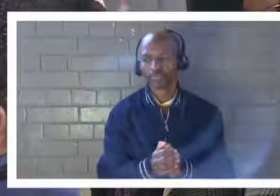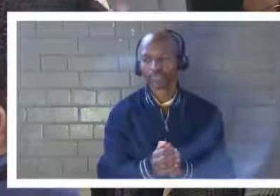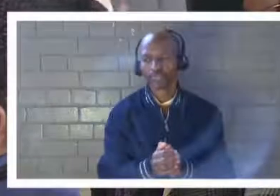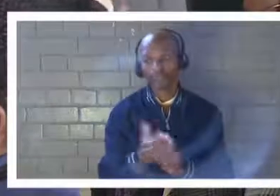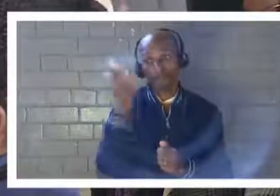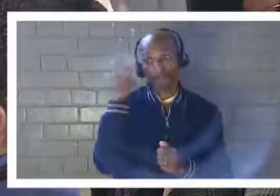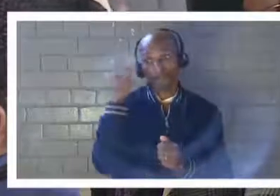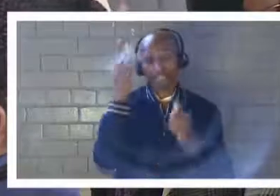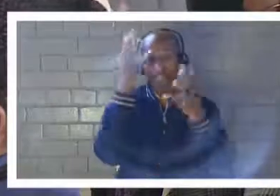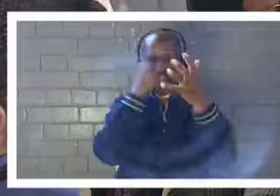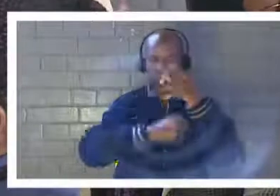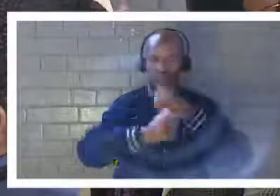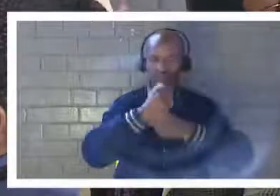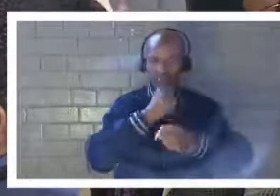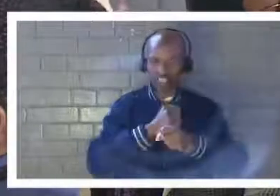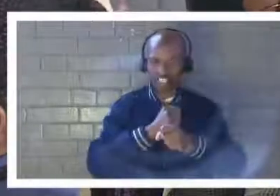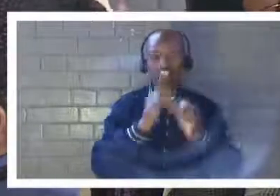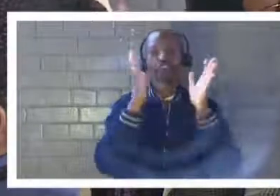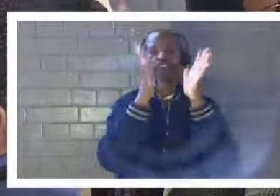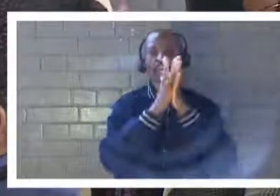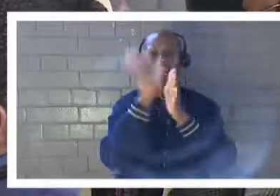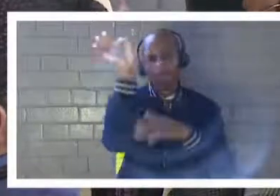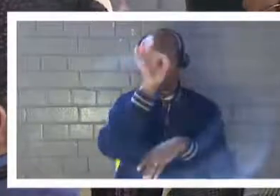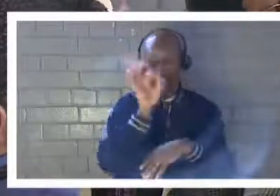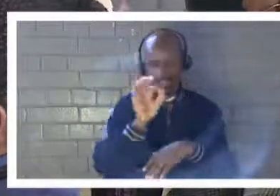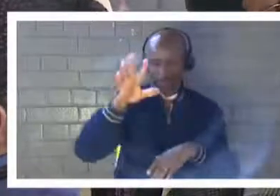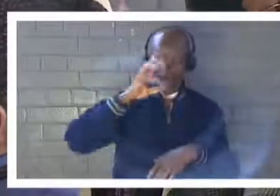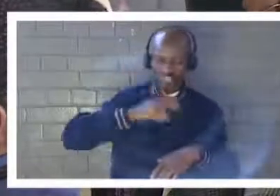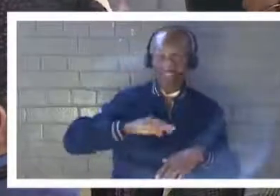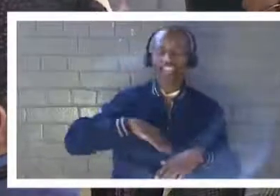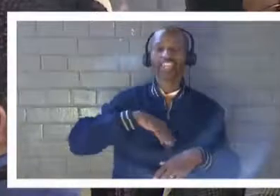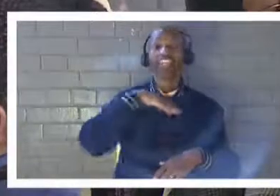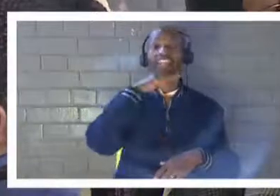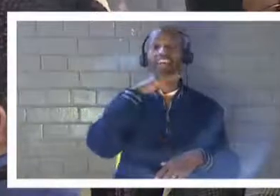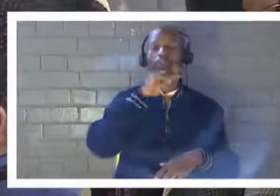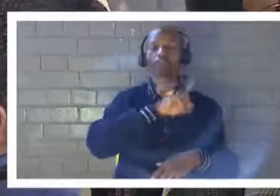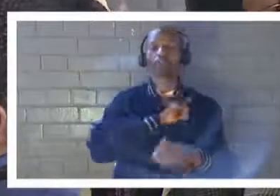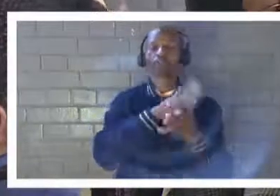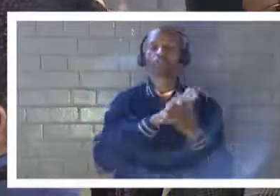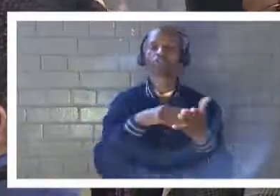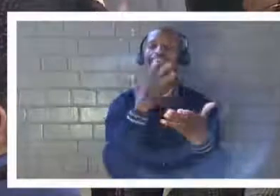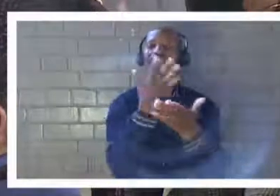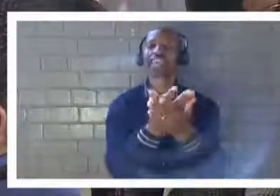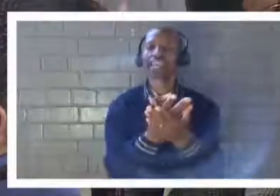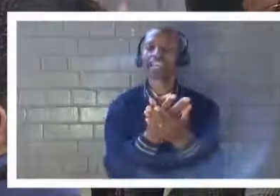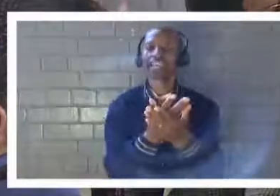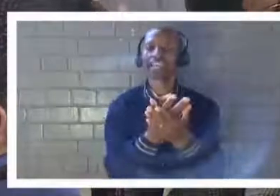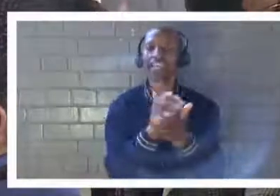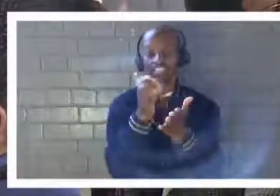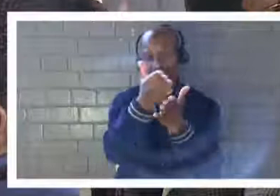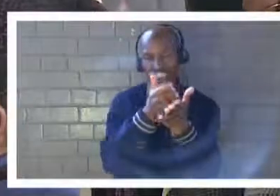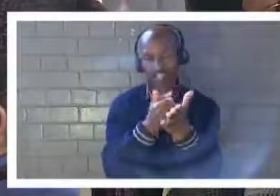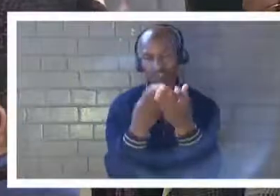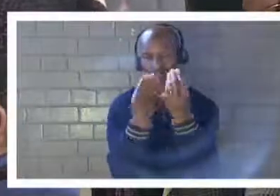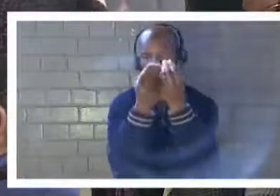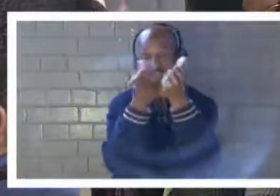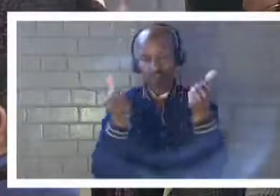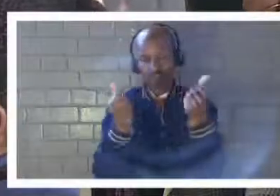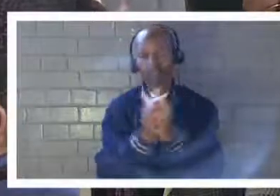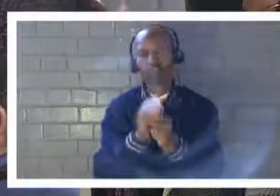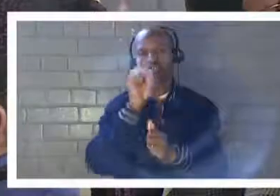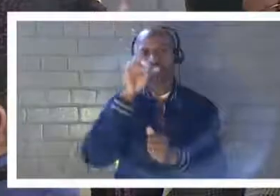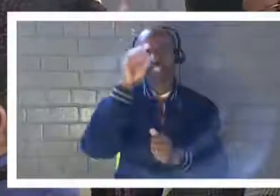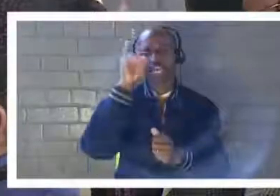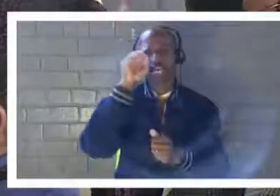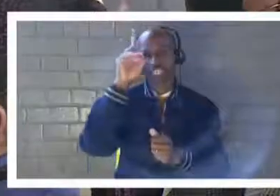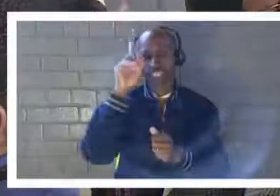in the past financial years, the 10% budget was sufficient to such an extent that we could be able to procure material for DID,